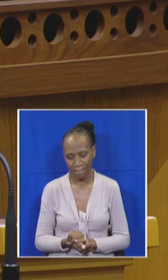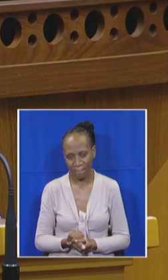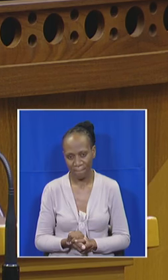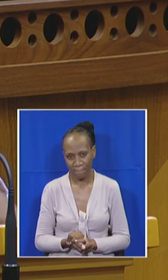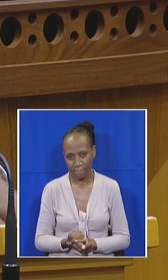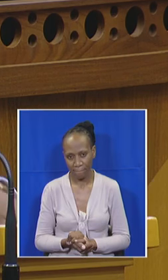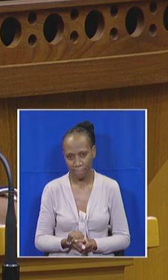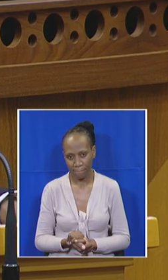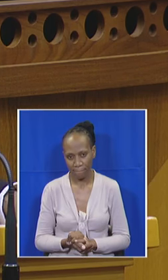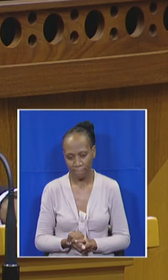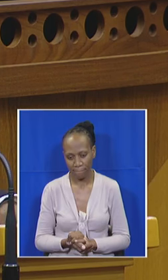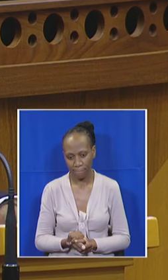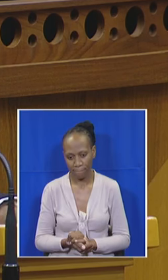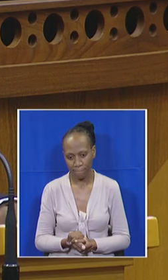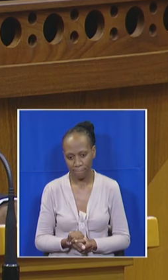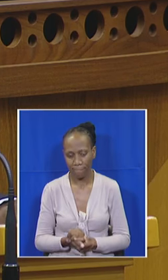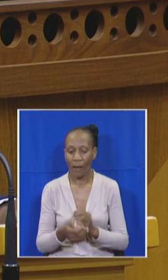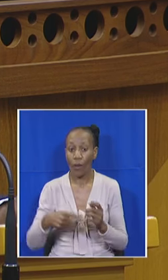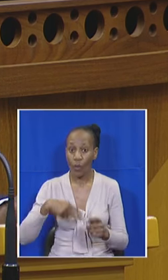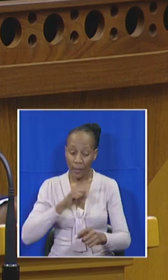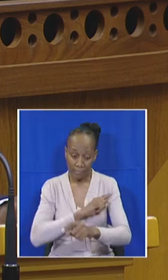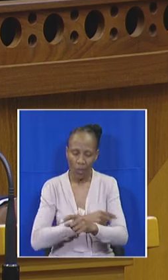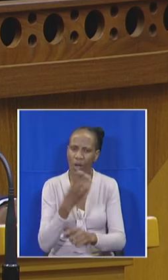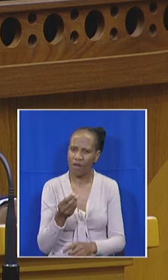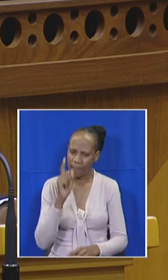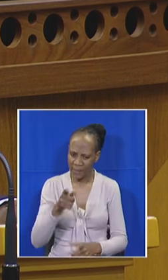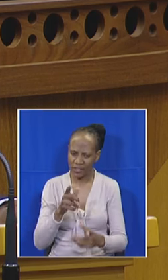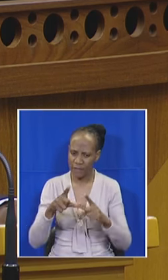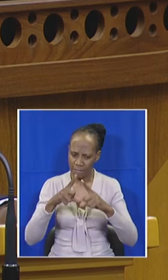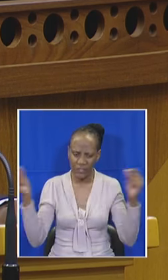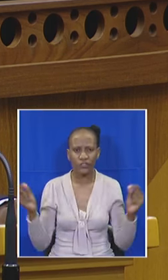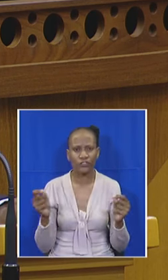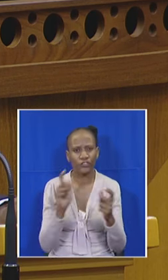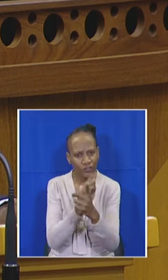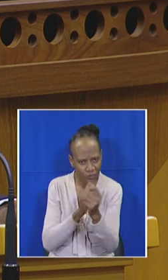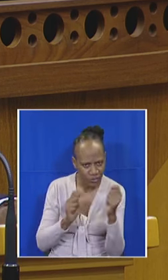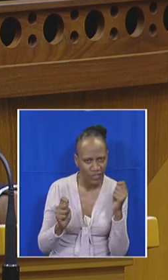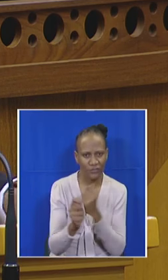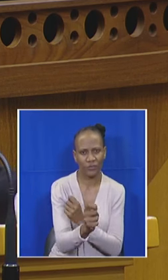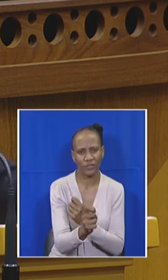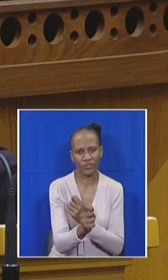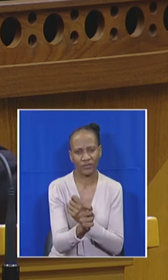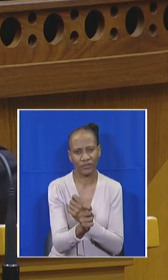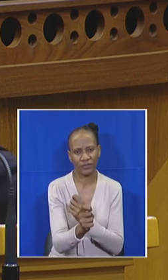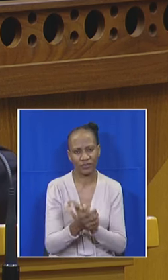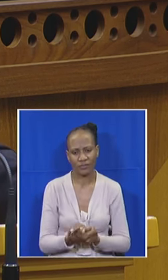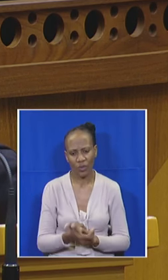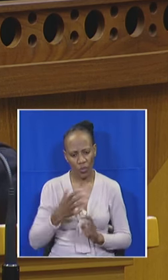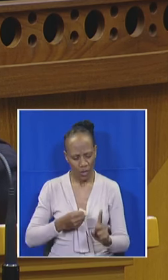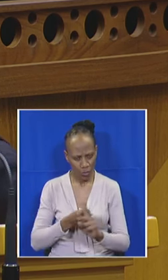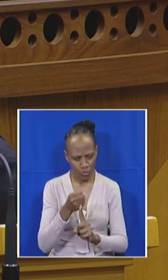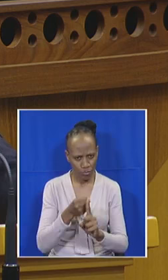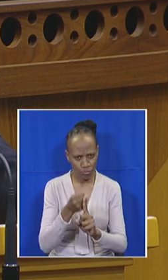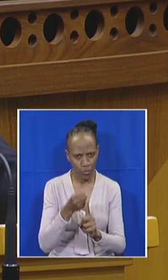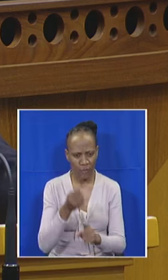to complete the transformation of our country. We'll pursue radical socio-economic